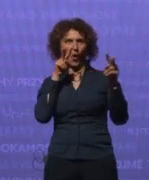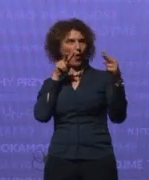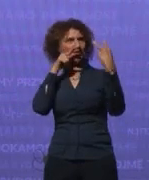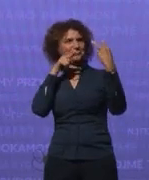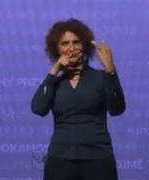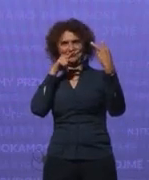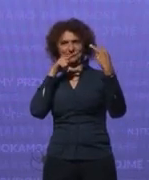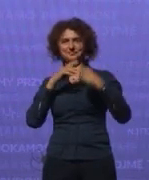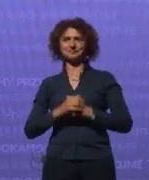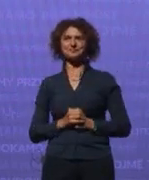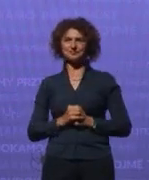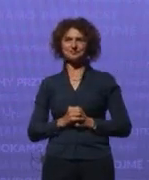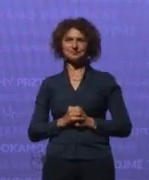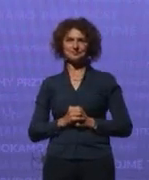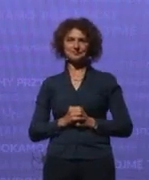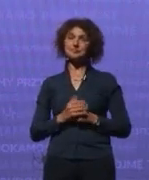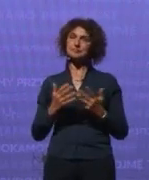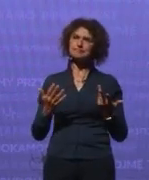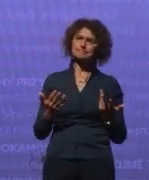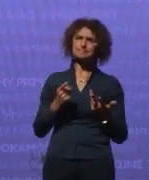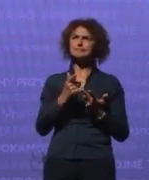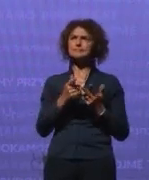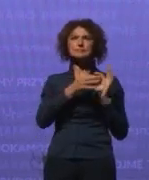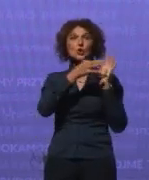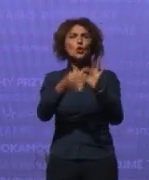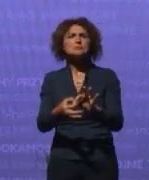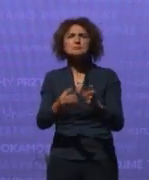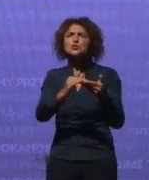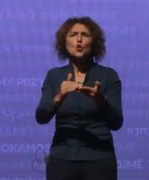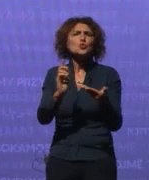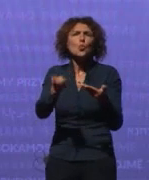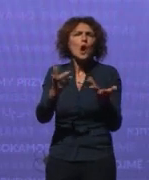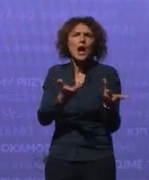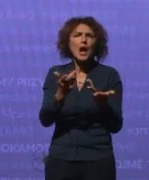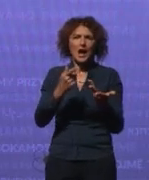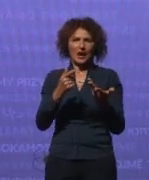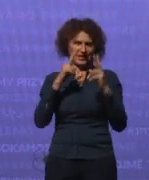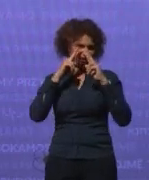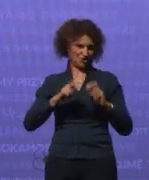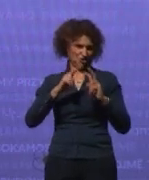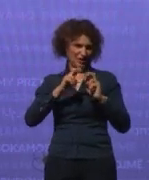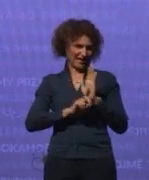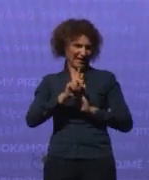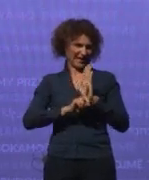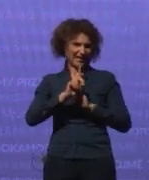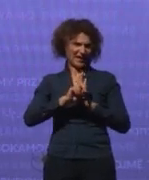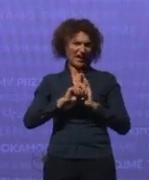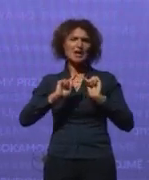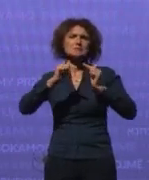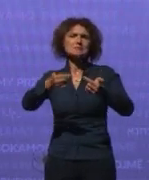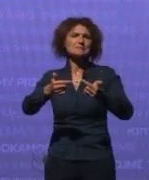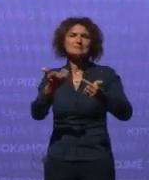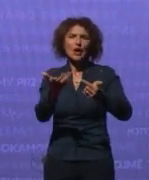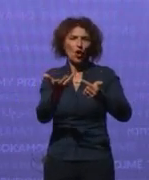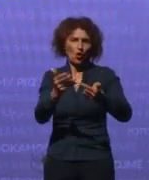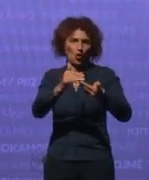of this kind of research? So I was, as was announced earlier, what we are interested in is measuring